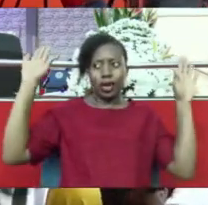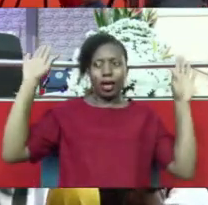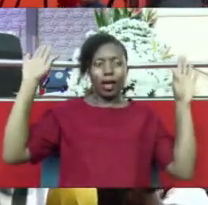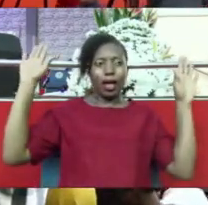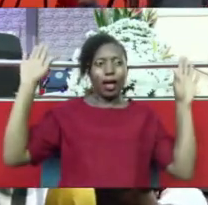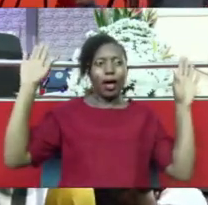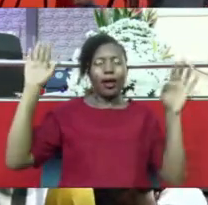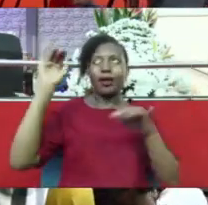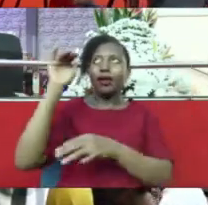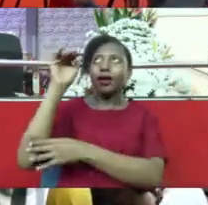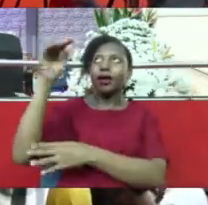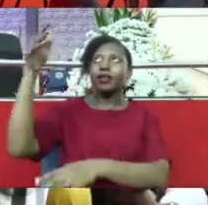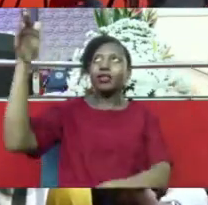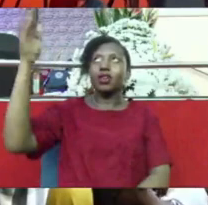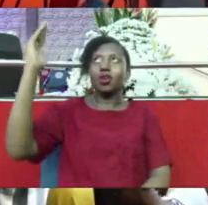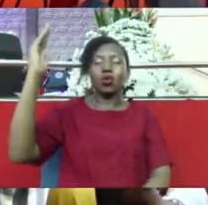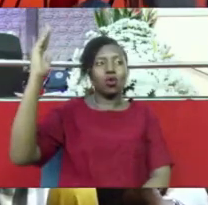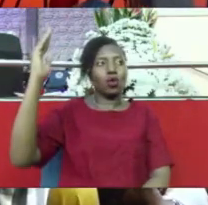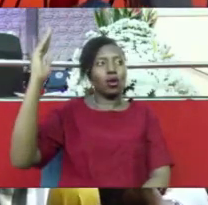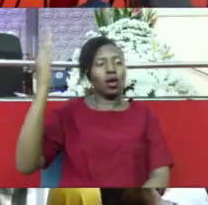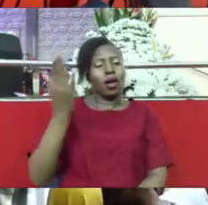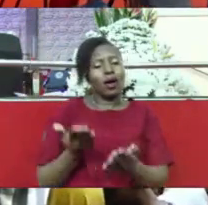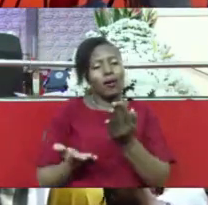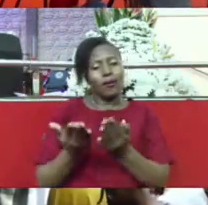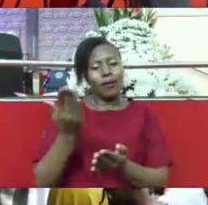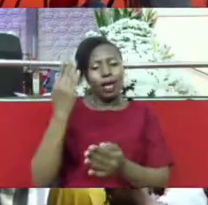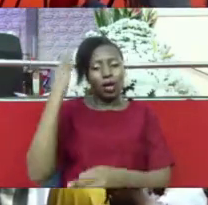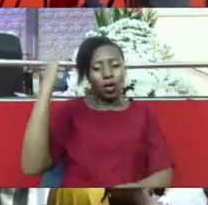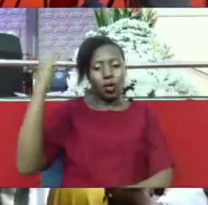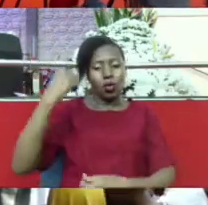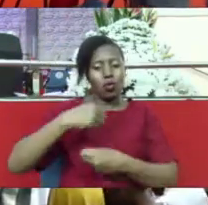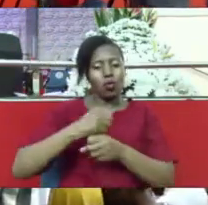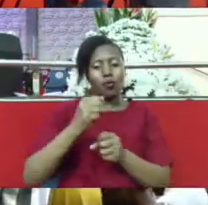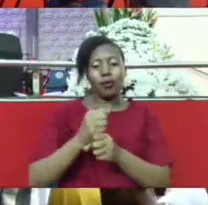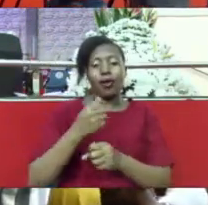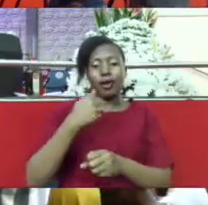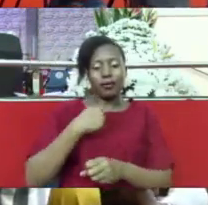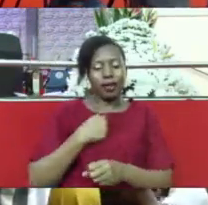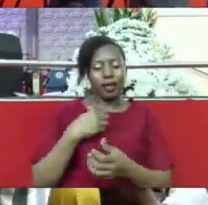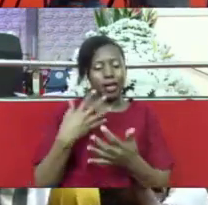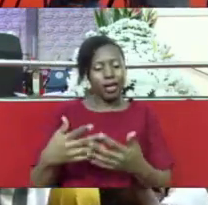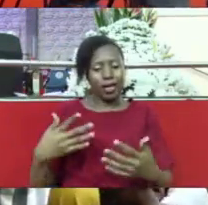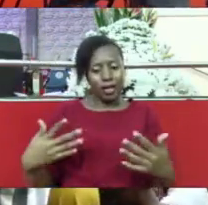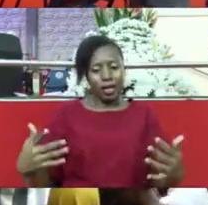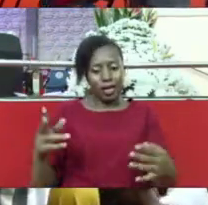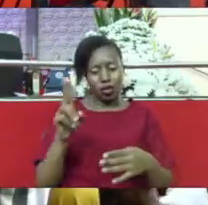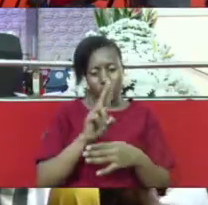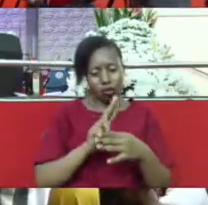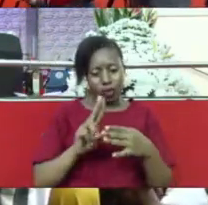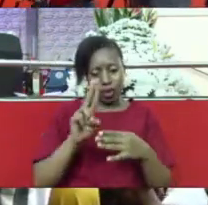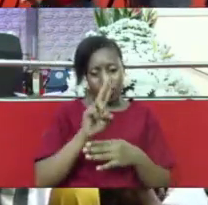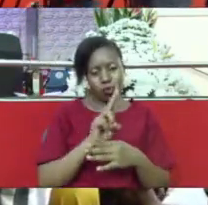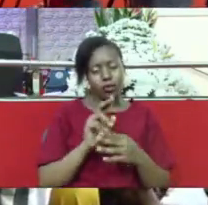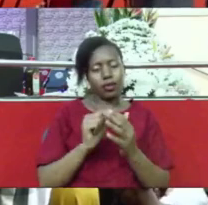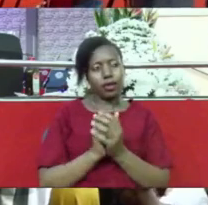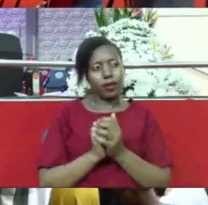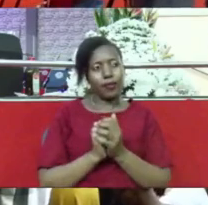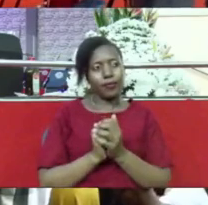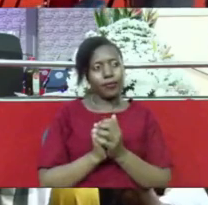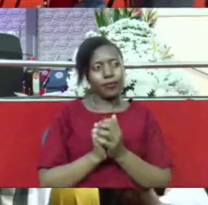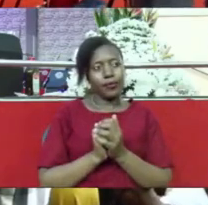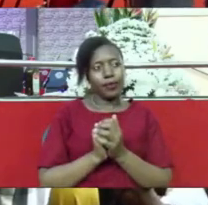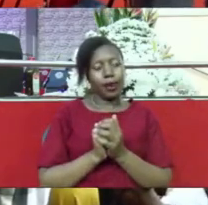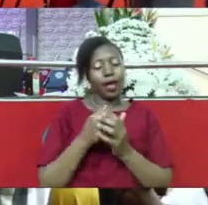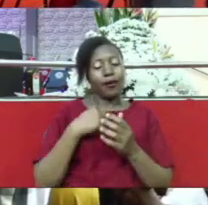na umuulize Mungu. May you make me that implement that you're gonna use. Nifanye ile silaha ambayo utaweza kutumia. I have